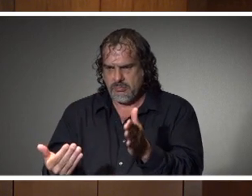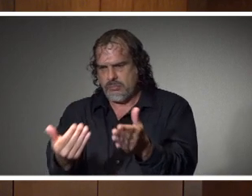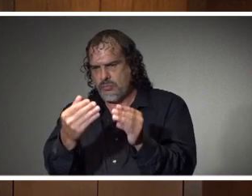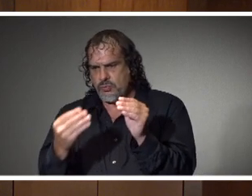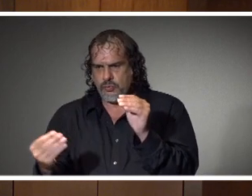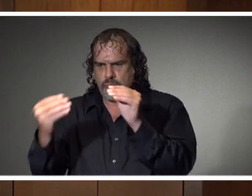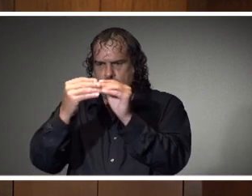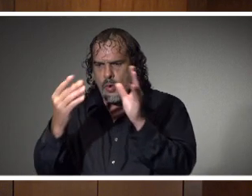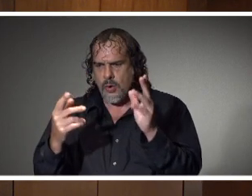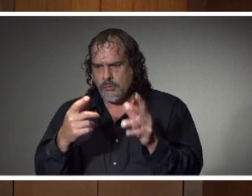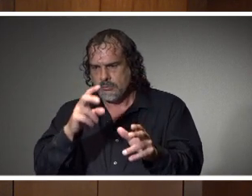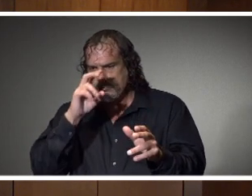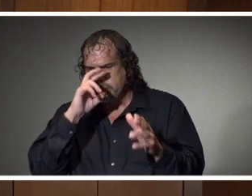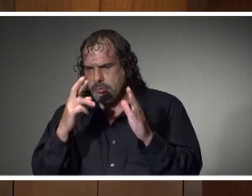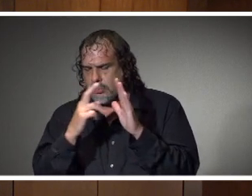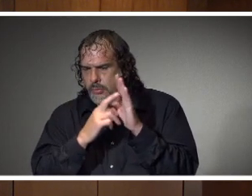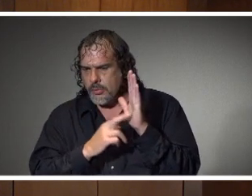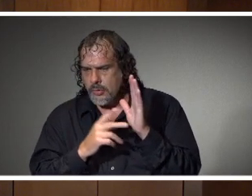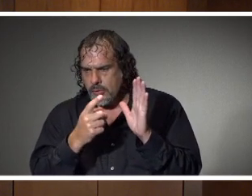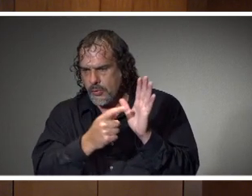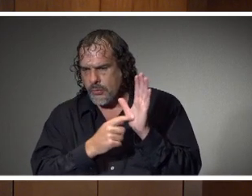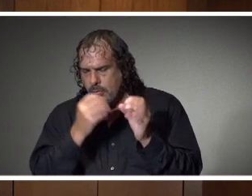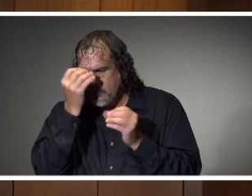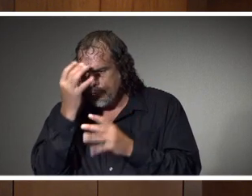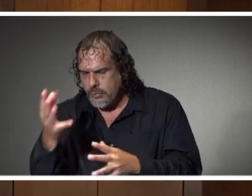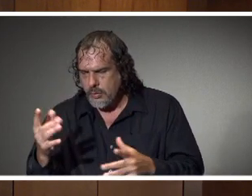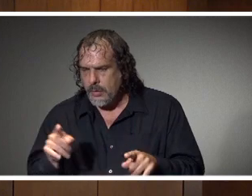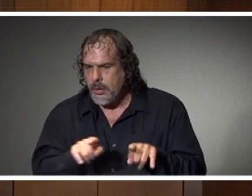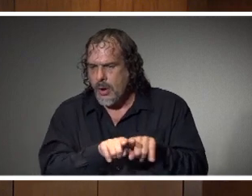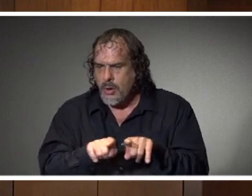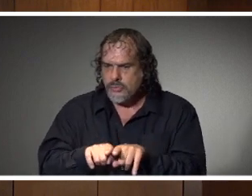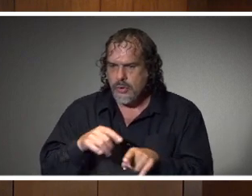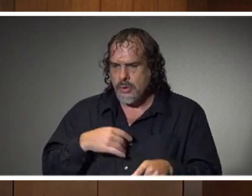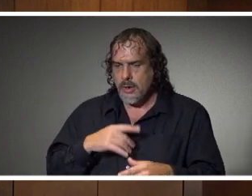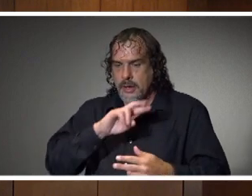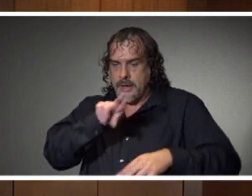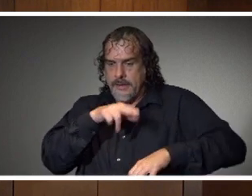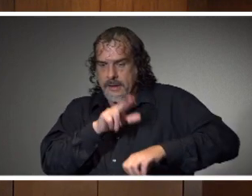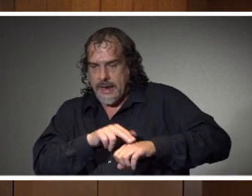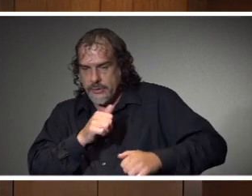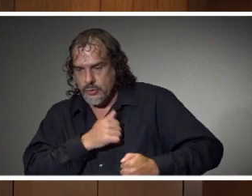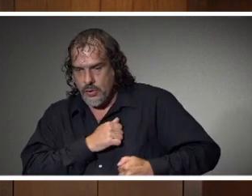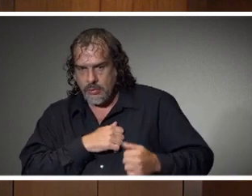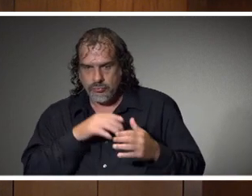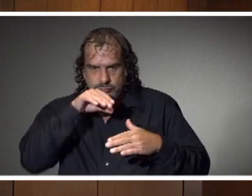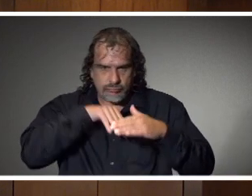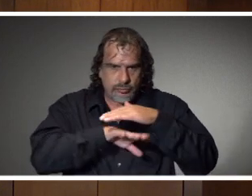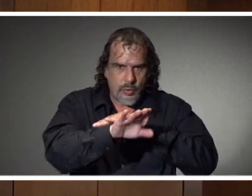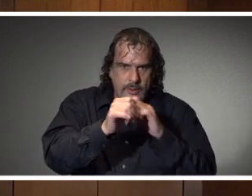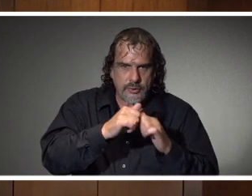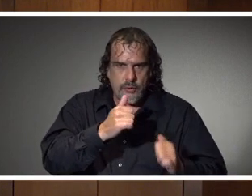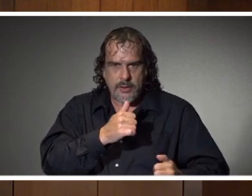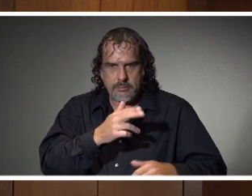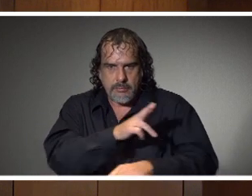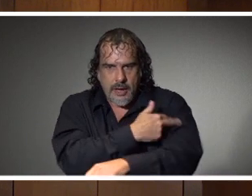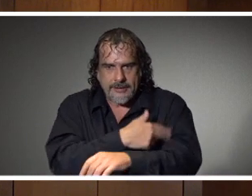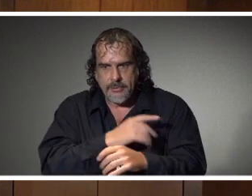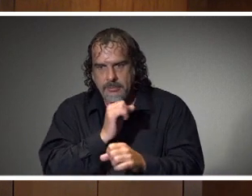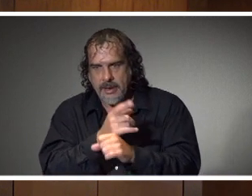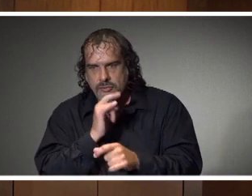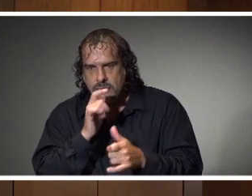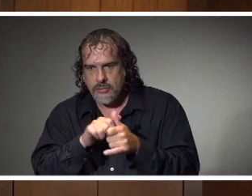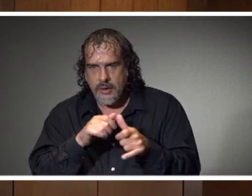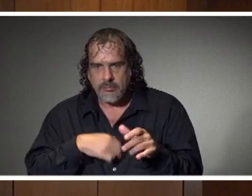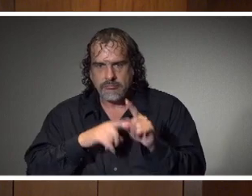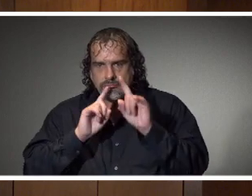too, I wanted to ask a sort of a side note. You know, with the National Guard coming into hospitals to make sure those numbers are being reported correctly, obviously